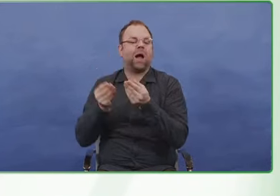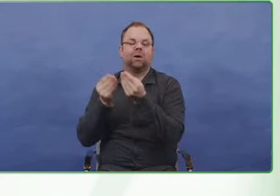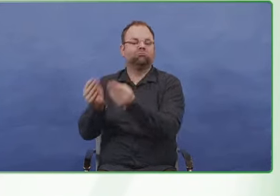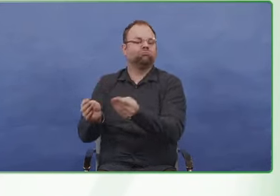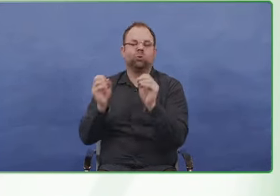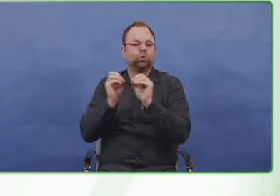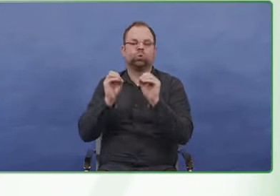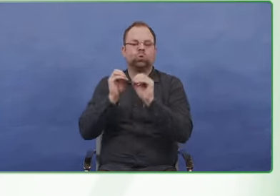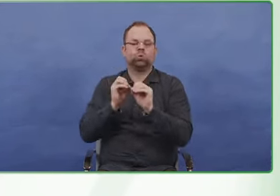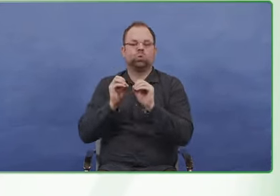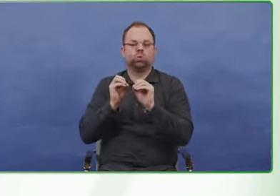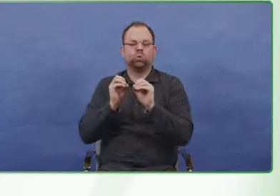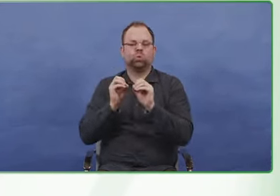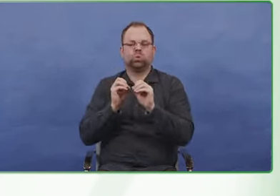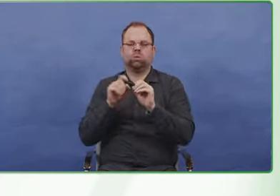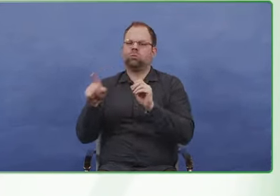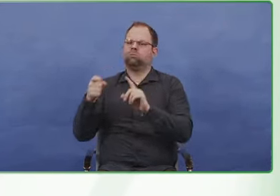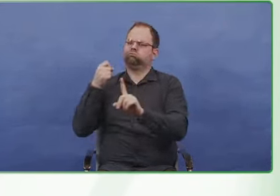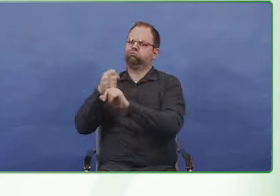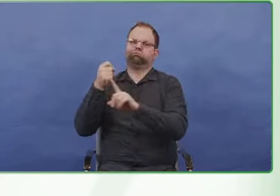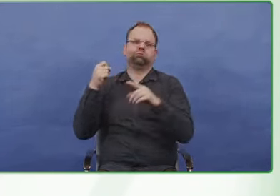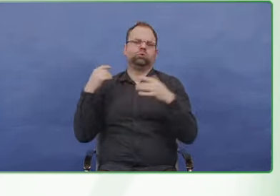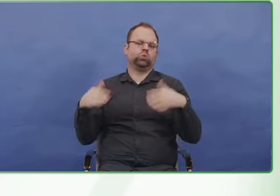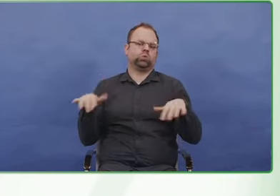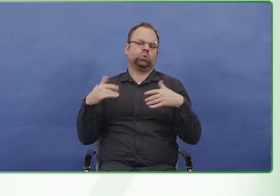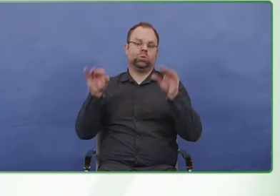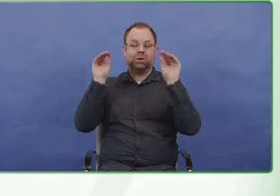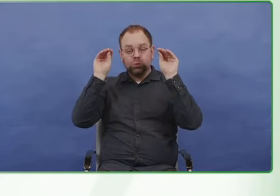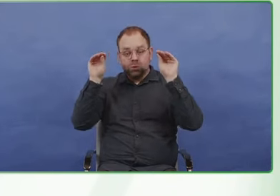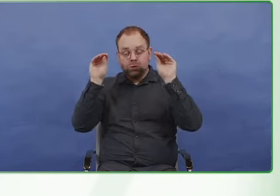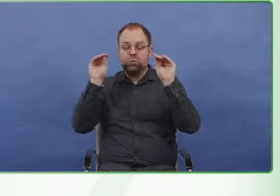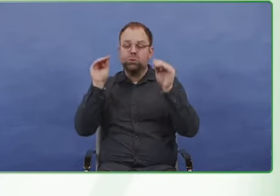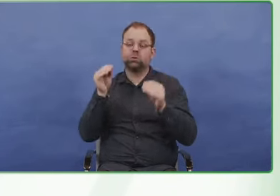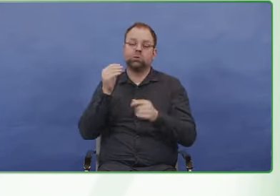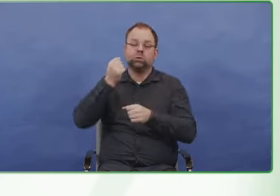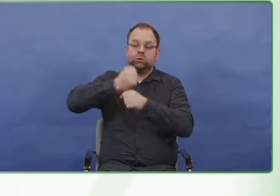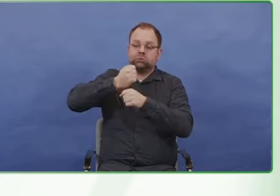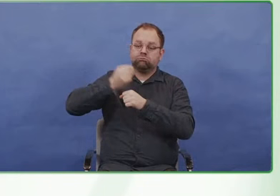this advantage, of course, can I go for next slide, please?